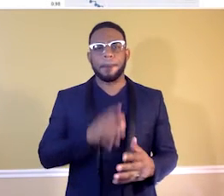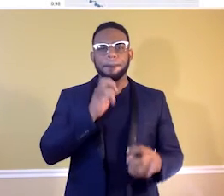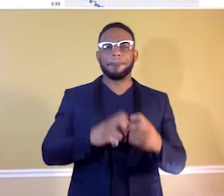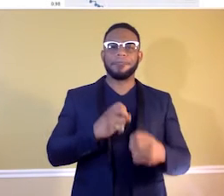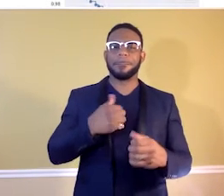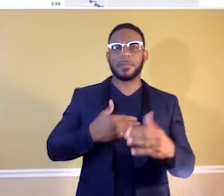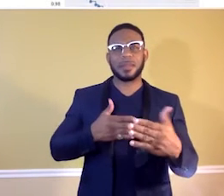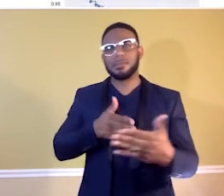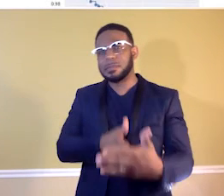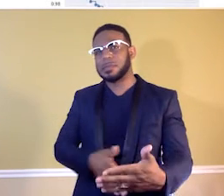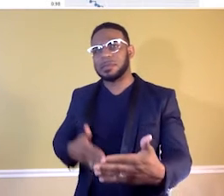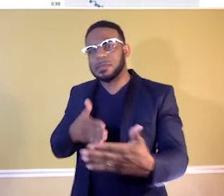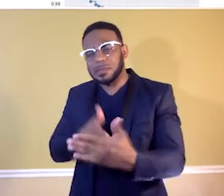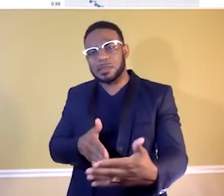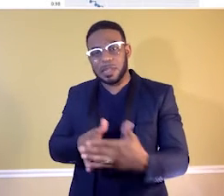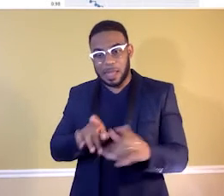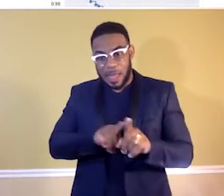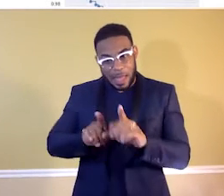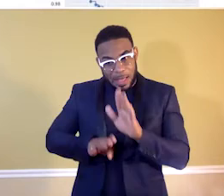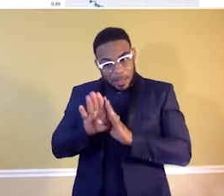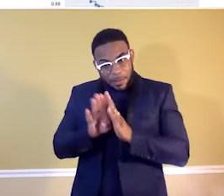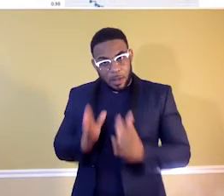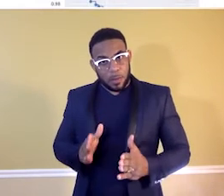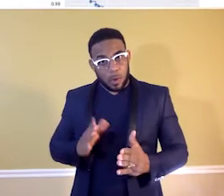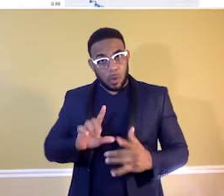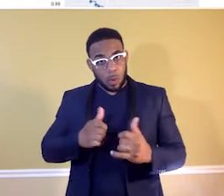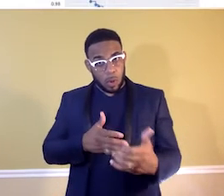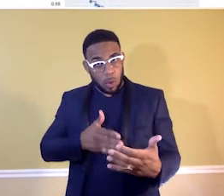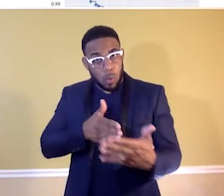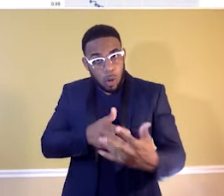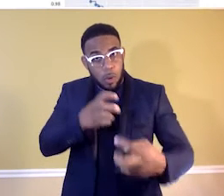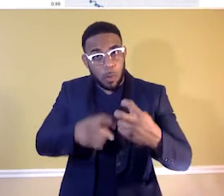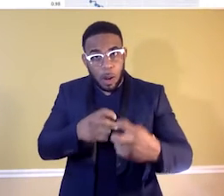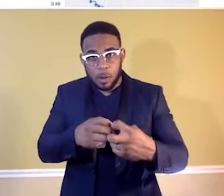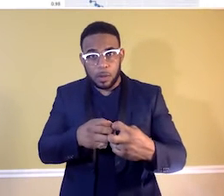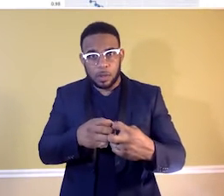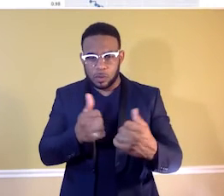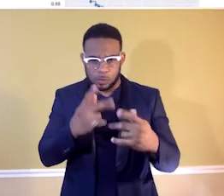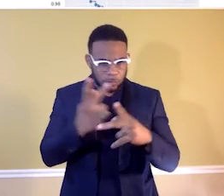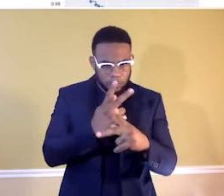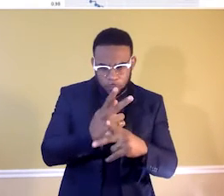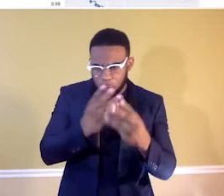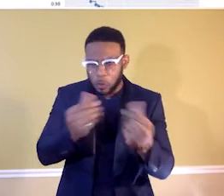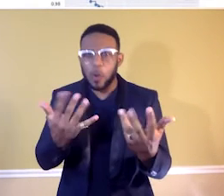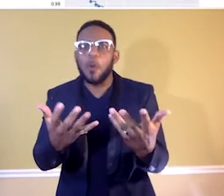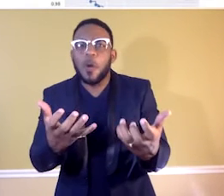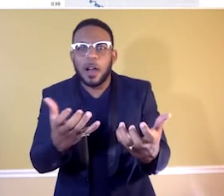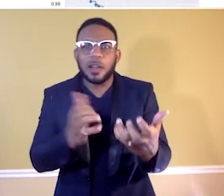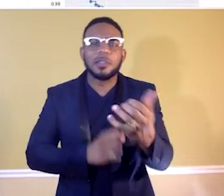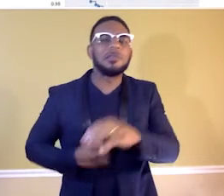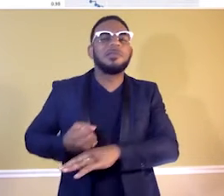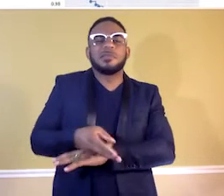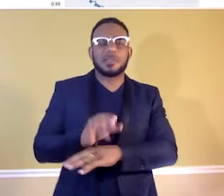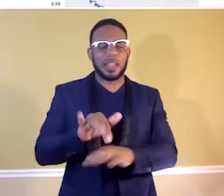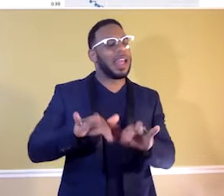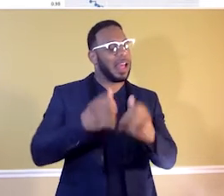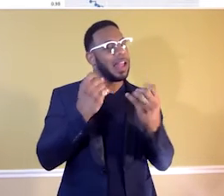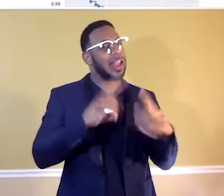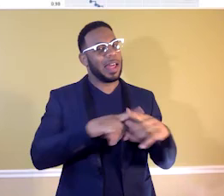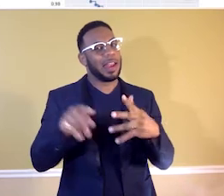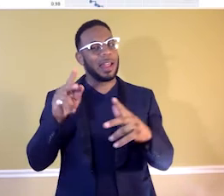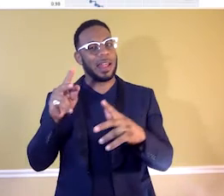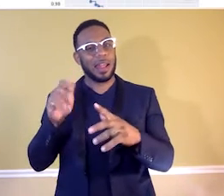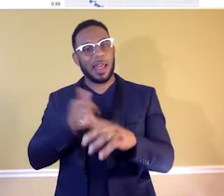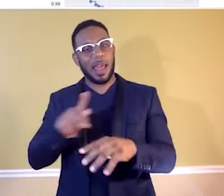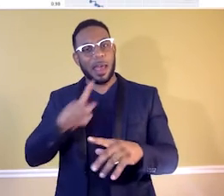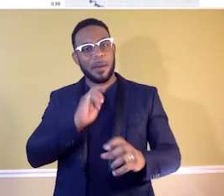was running into. So as a developer, when you run into a problem, you want to kind of find a solution to overcome that. And that's how a lot of applications